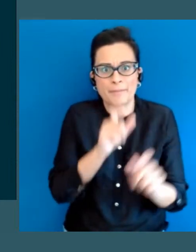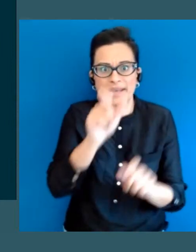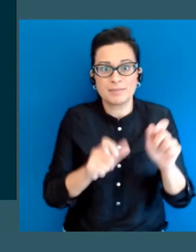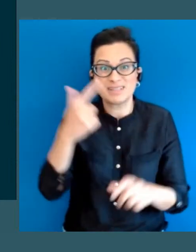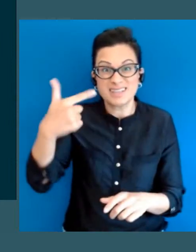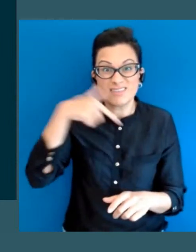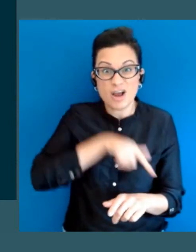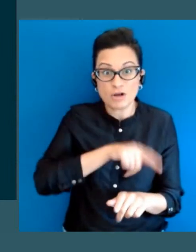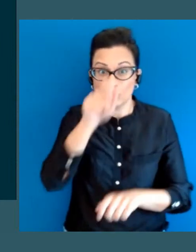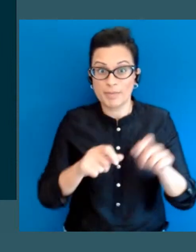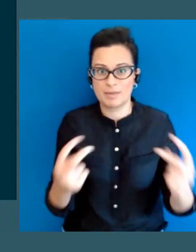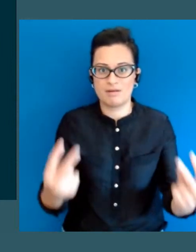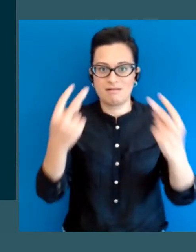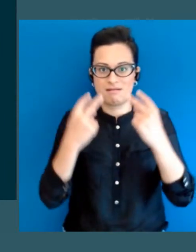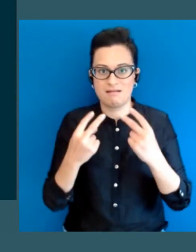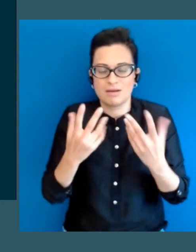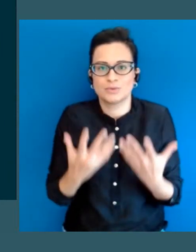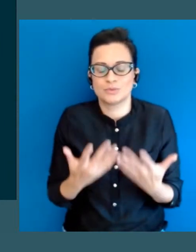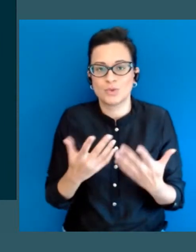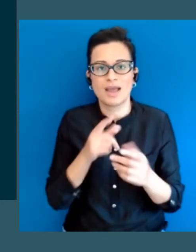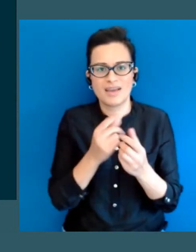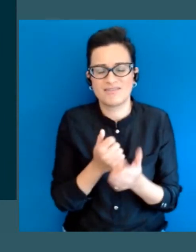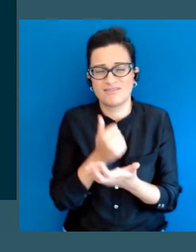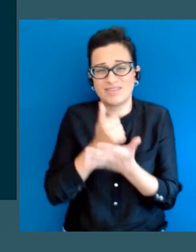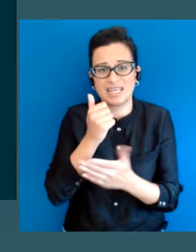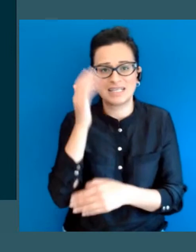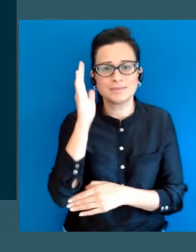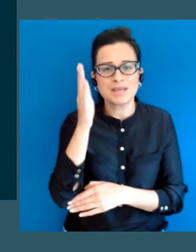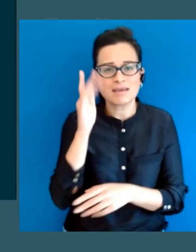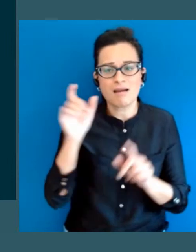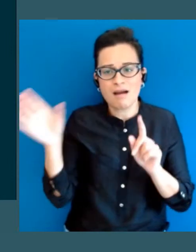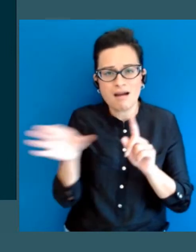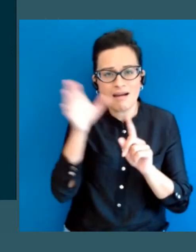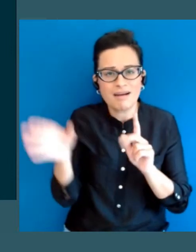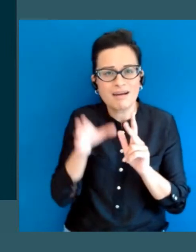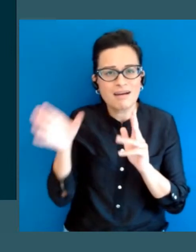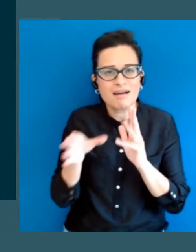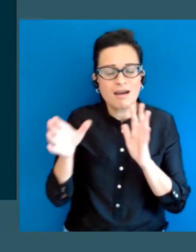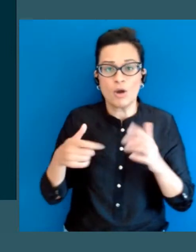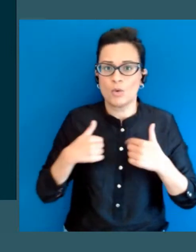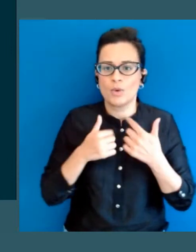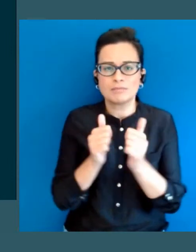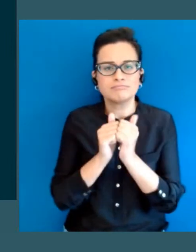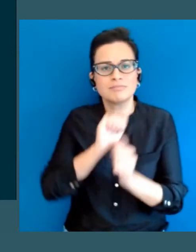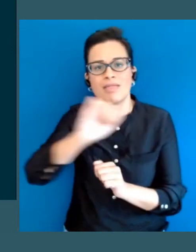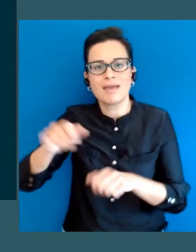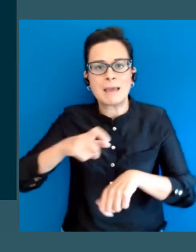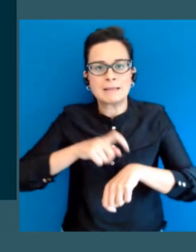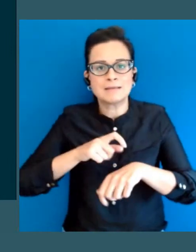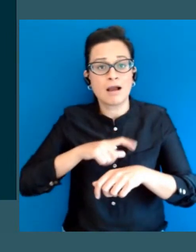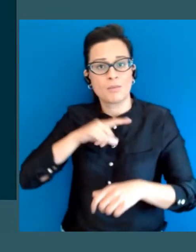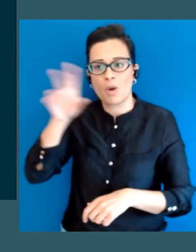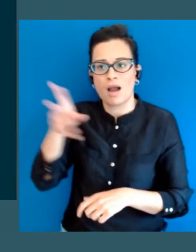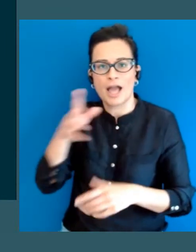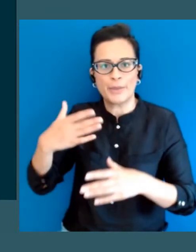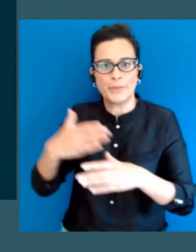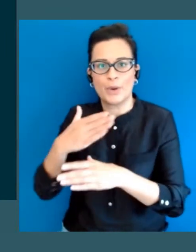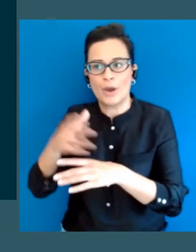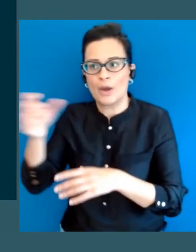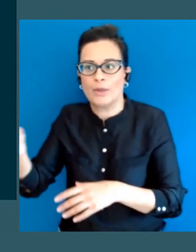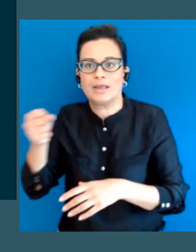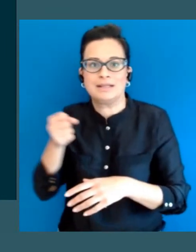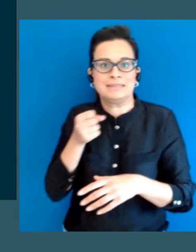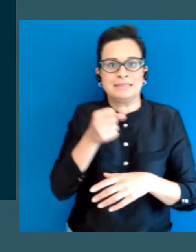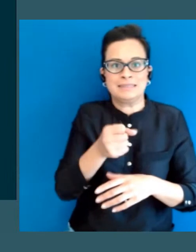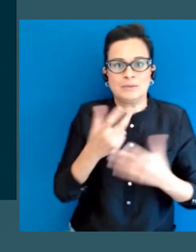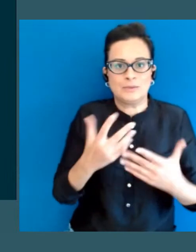have a fantastic lineup of speakers and we really appreciate their time taken out of clinical practice and education today